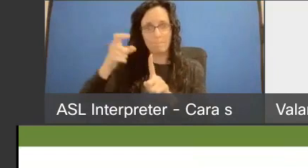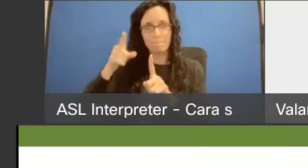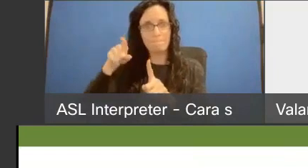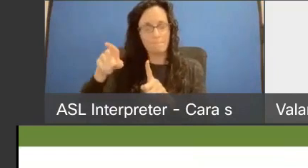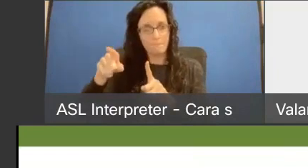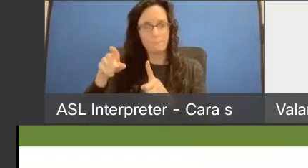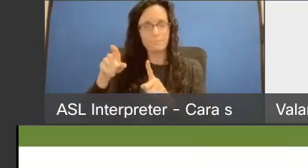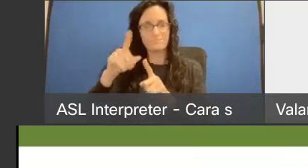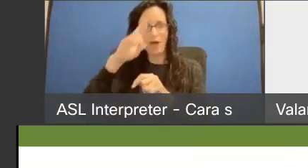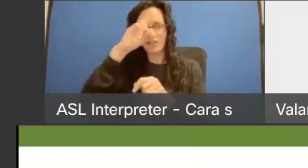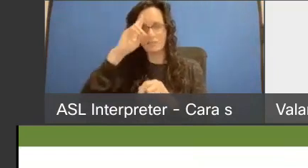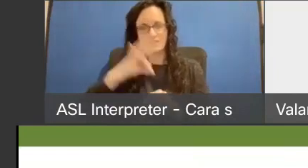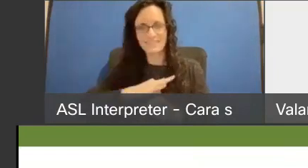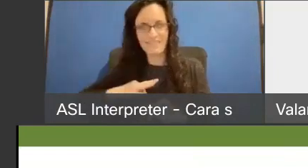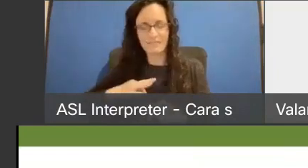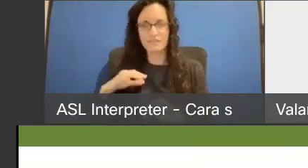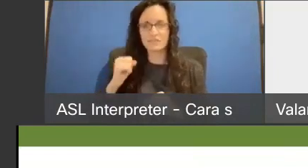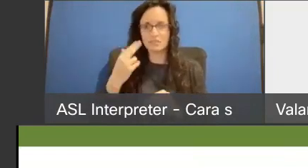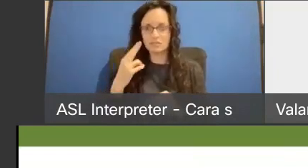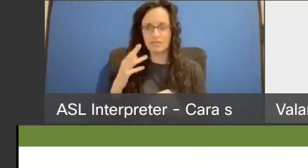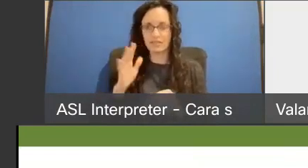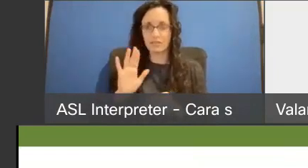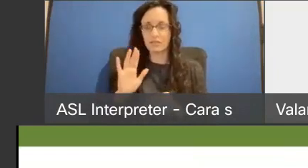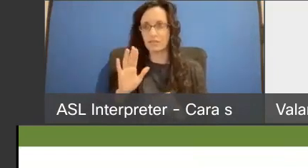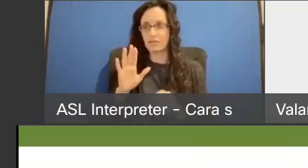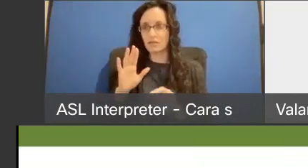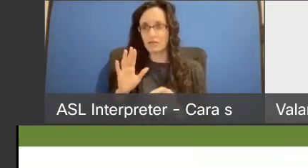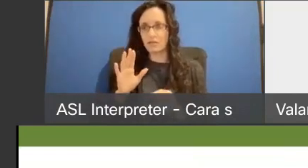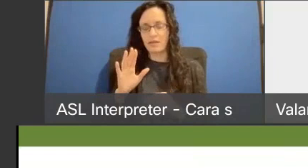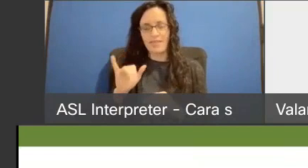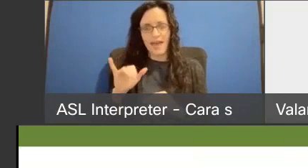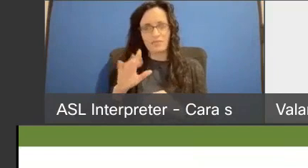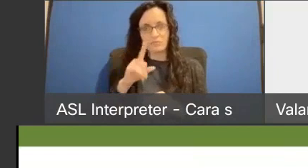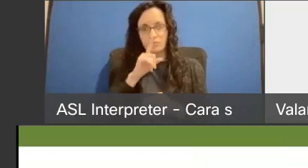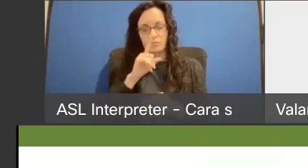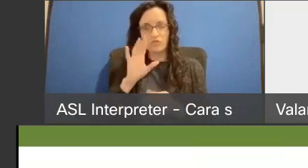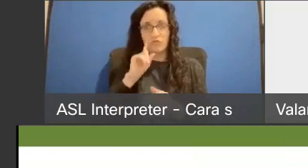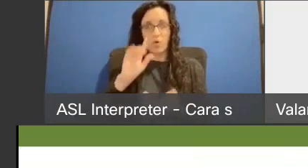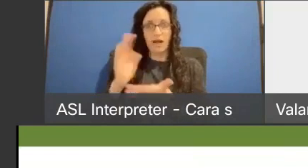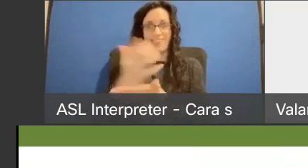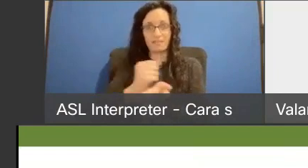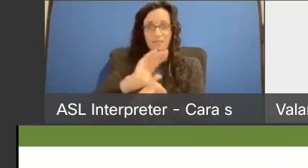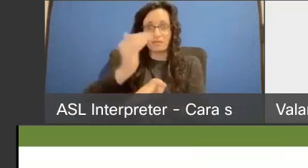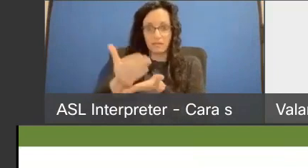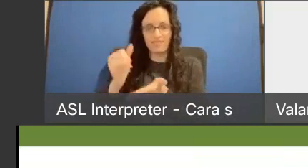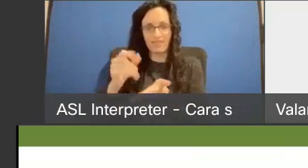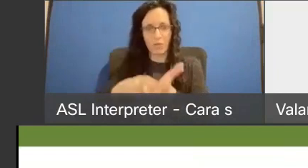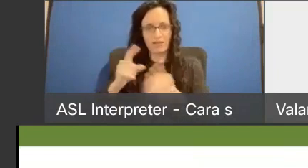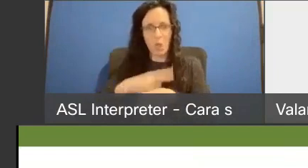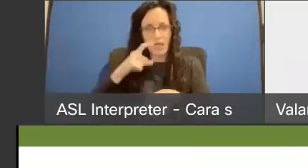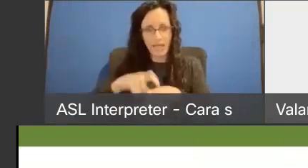guess my kind of feeling is like if somebody who is in a really restrictive environment, like a lot of the people that we